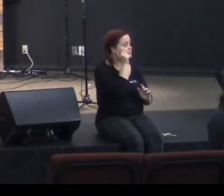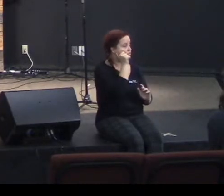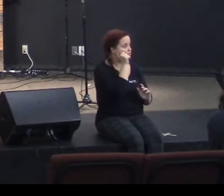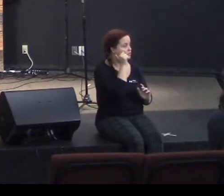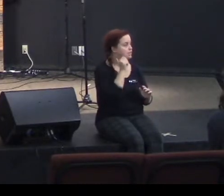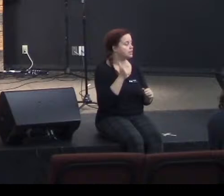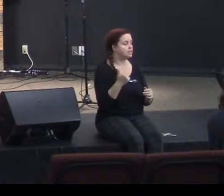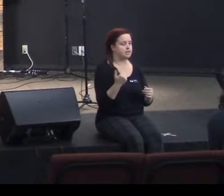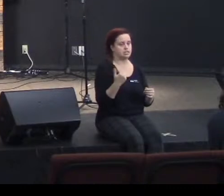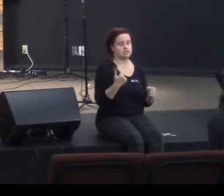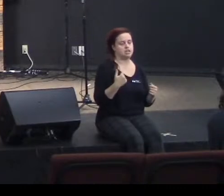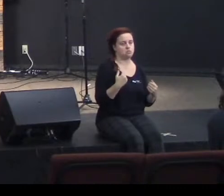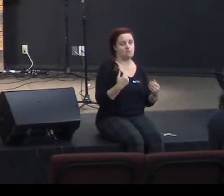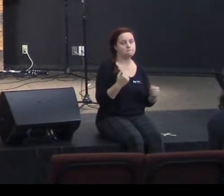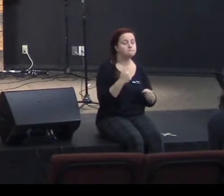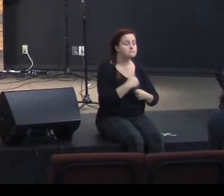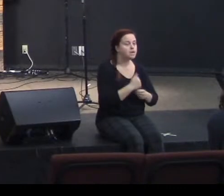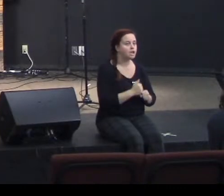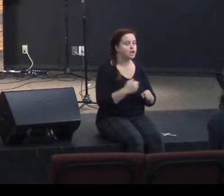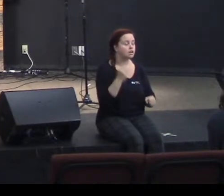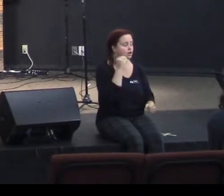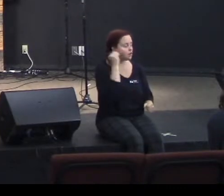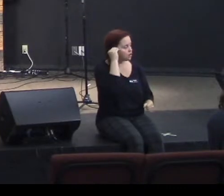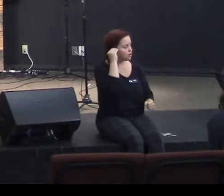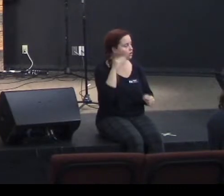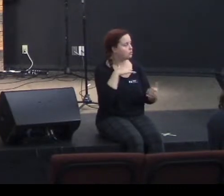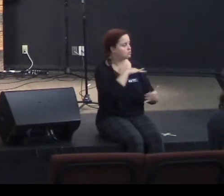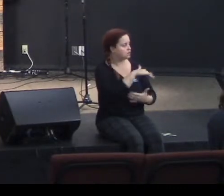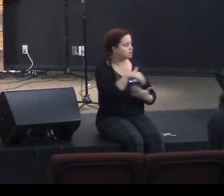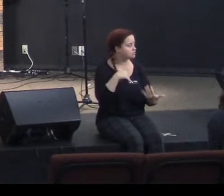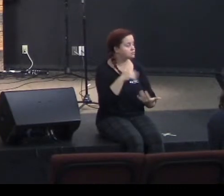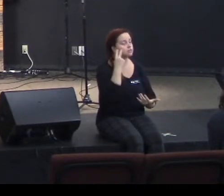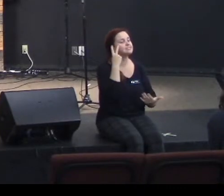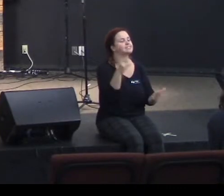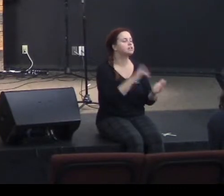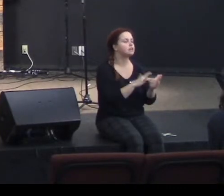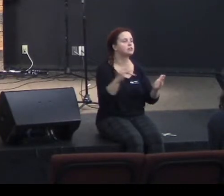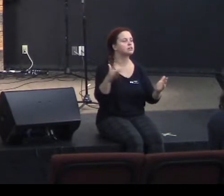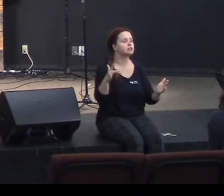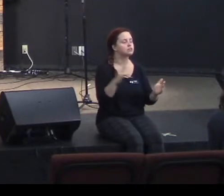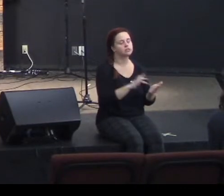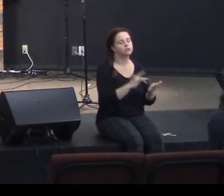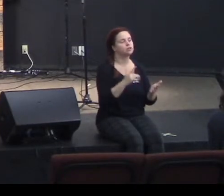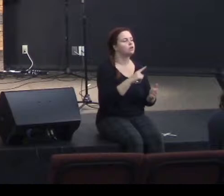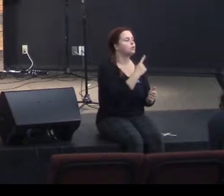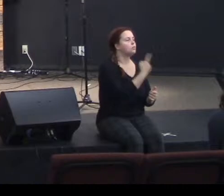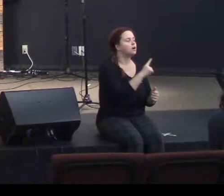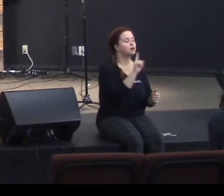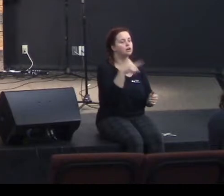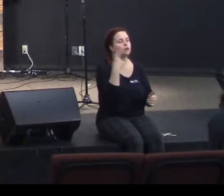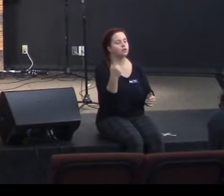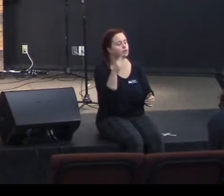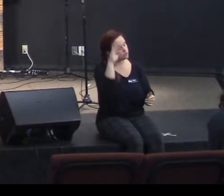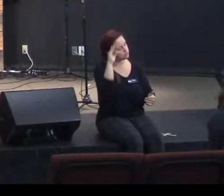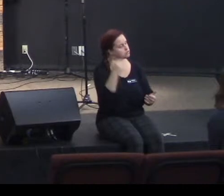us. We have seen His glory, the glory of the one and only Son, who came from the Father